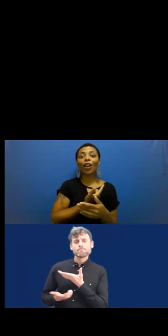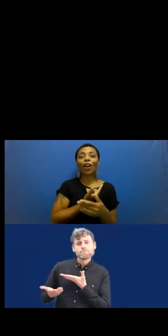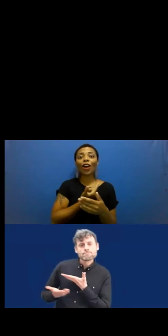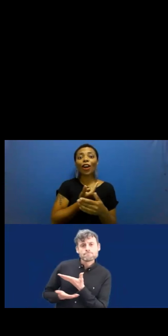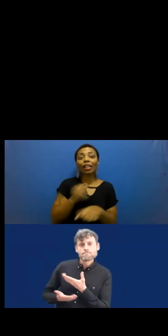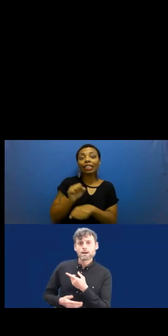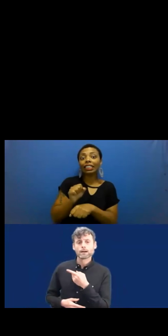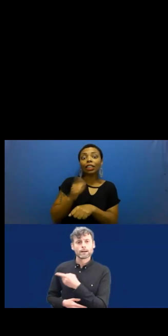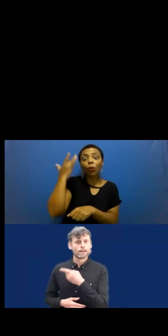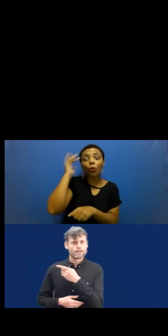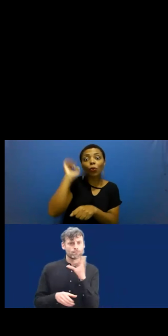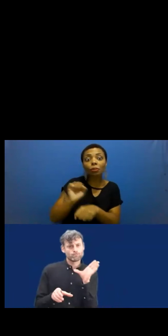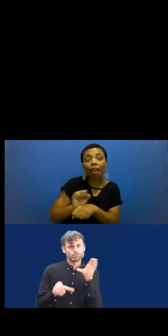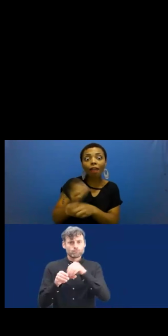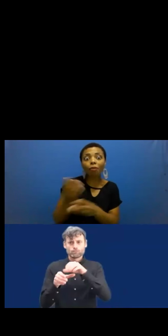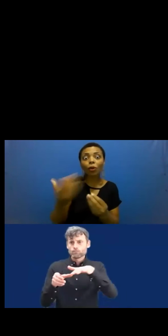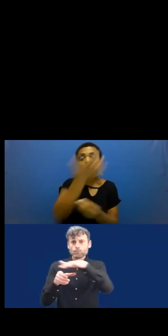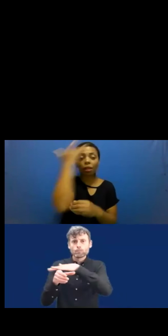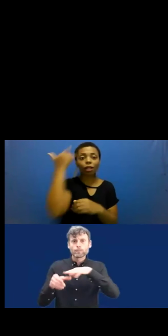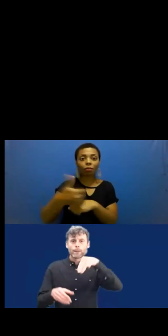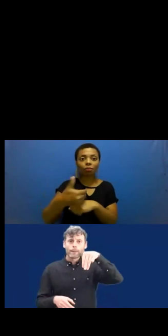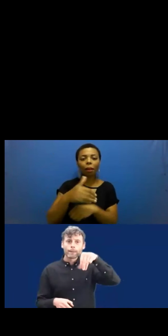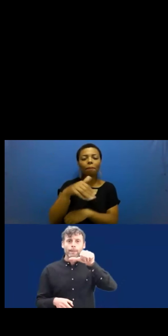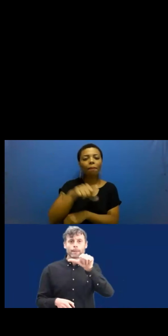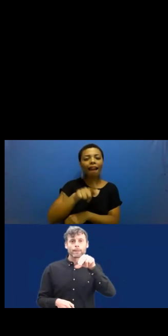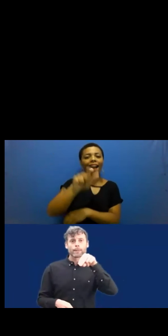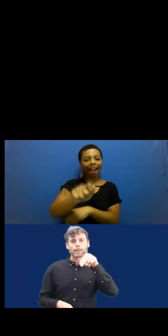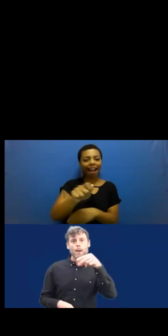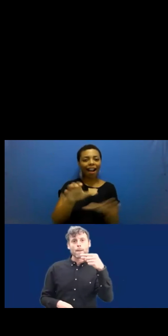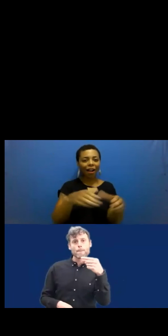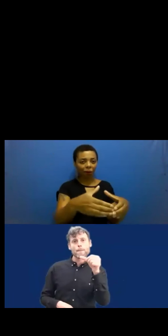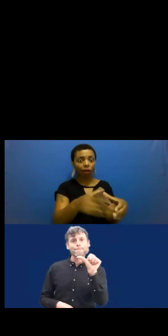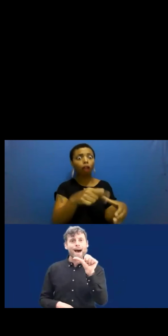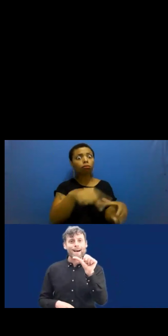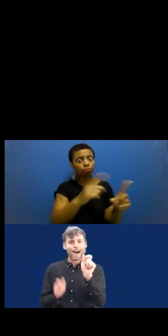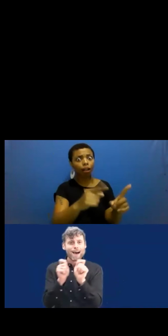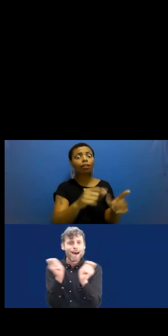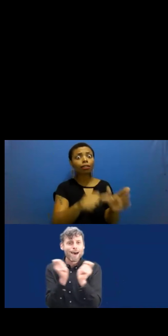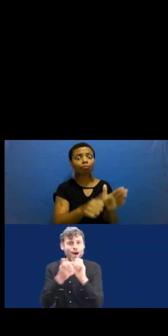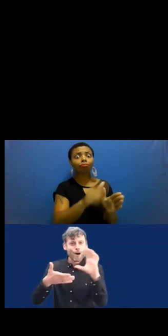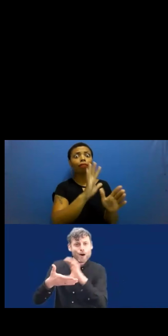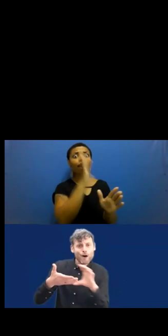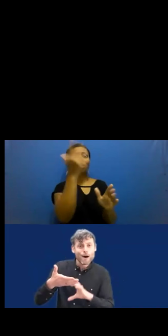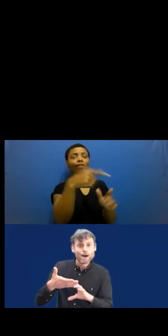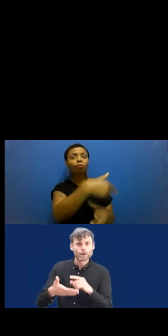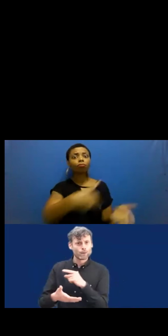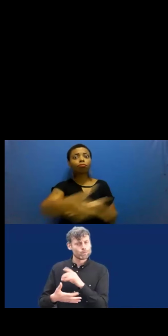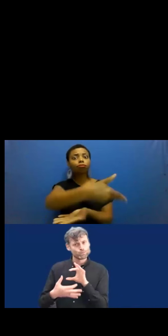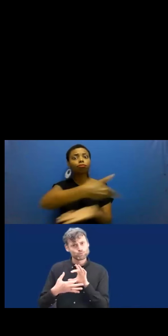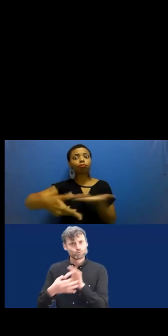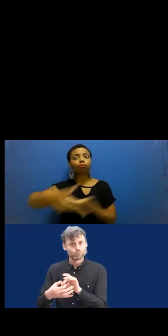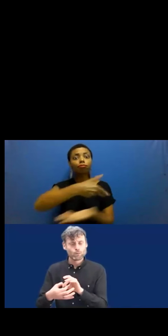the manga's community serves as a primary source of social and emotional